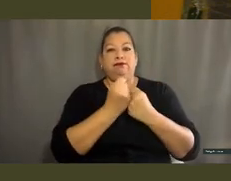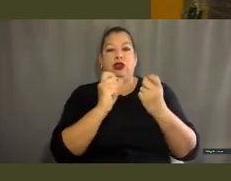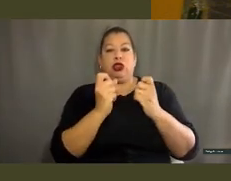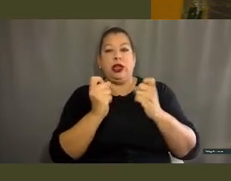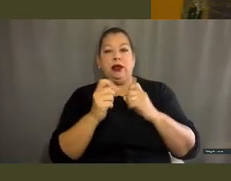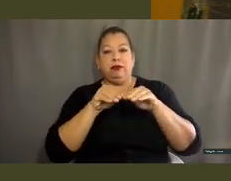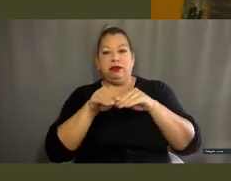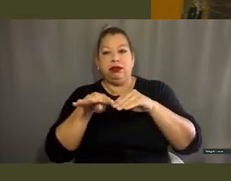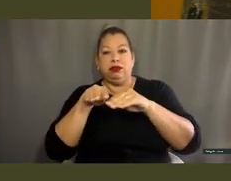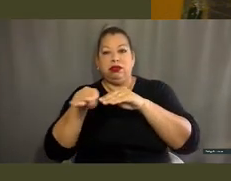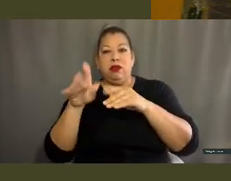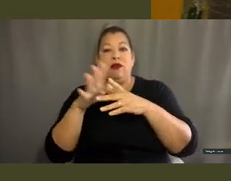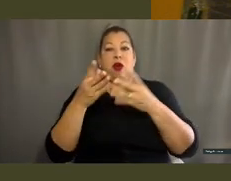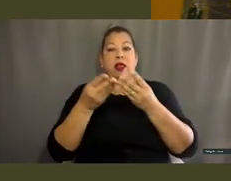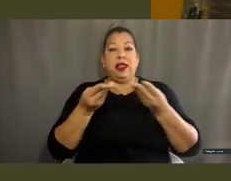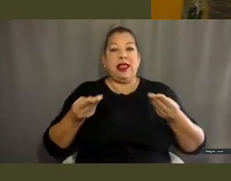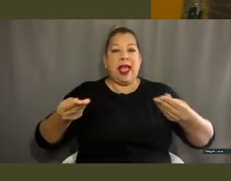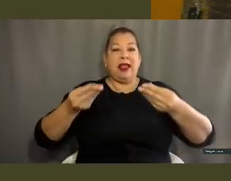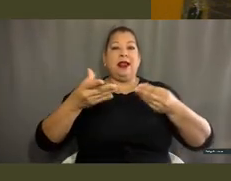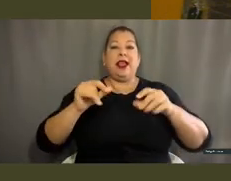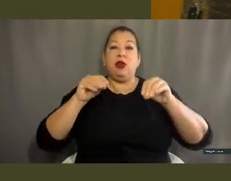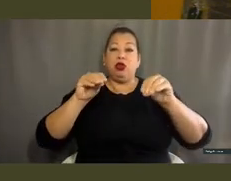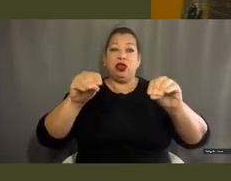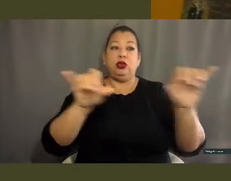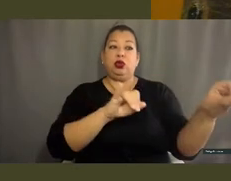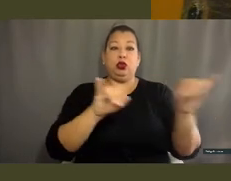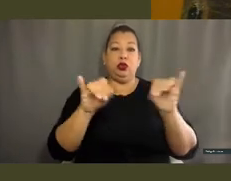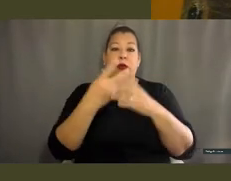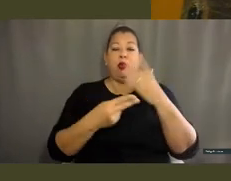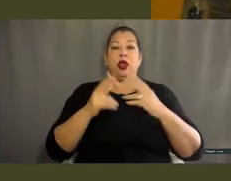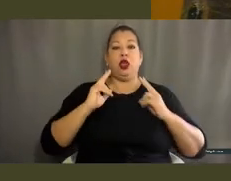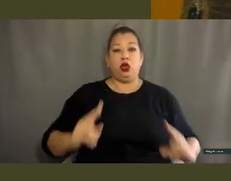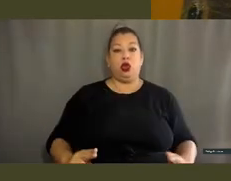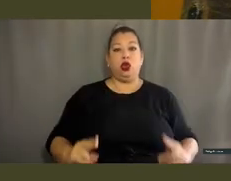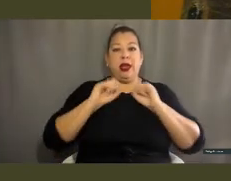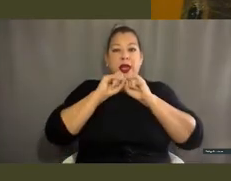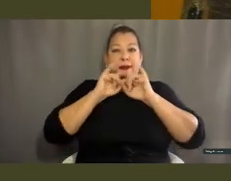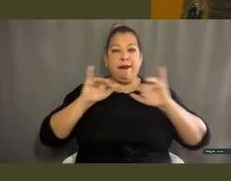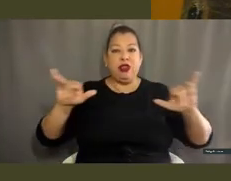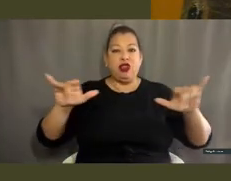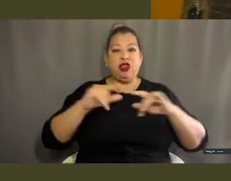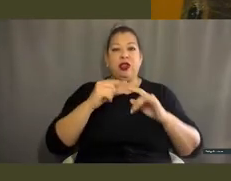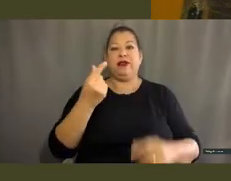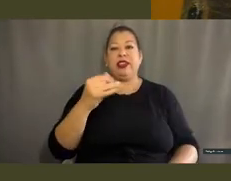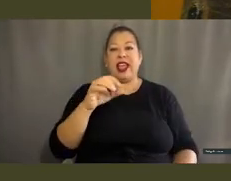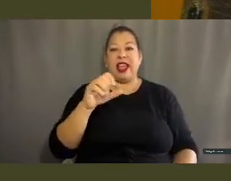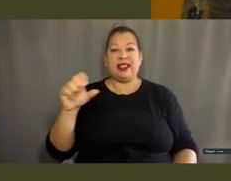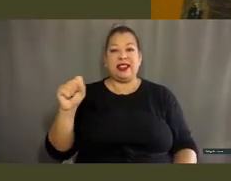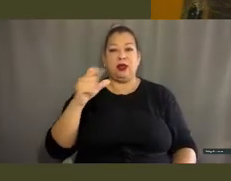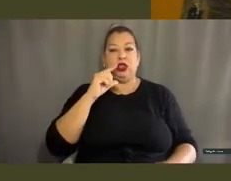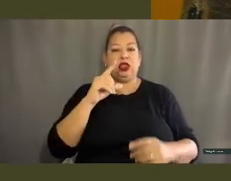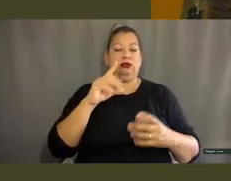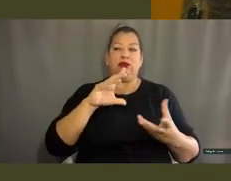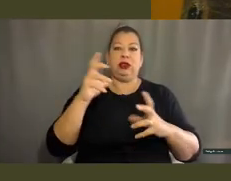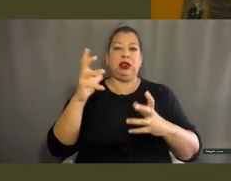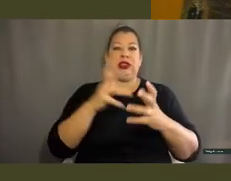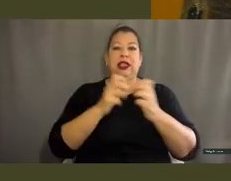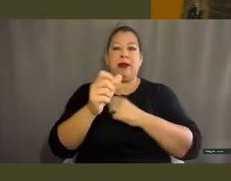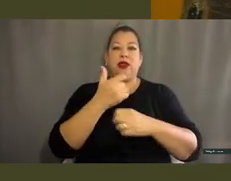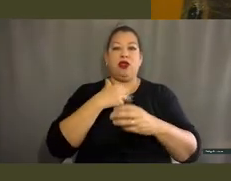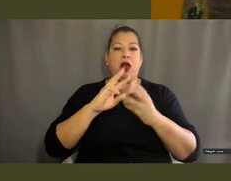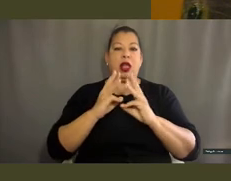seas, are the human emissions of gases that damage our climate. John, you're an expert in this area. In the light